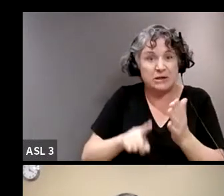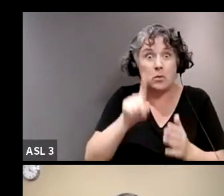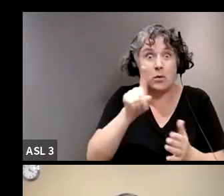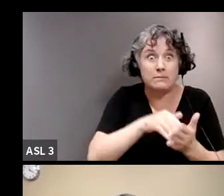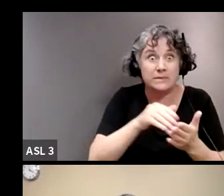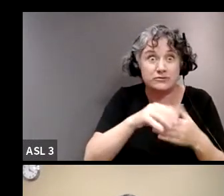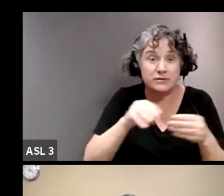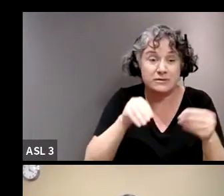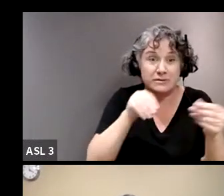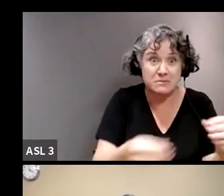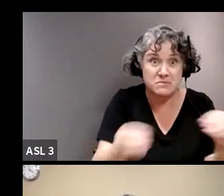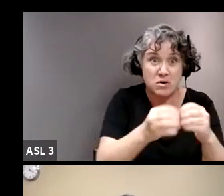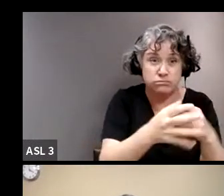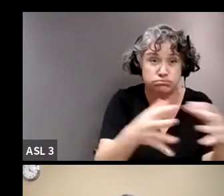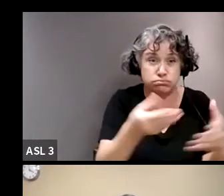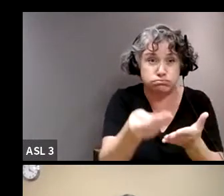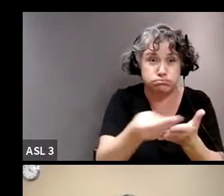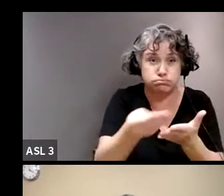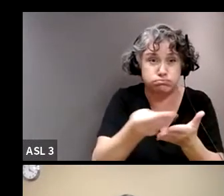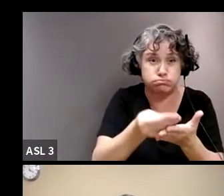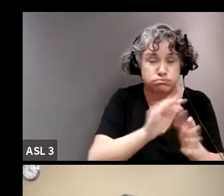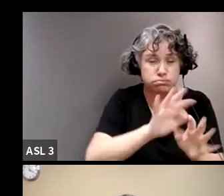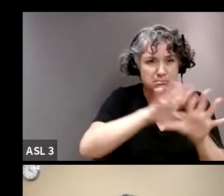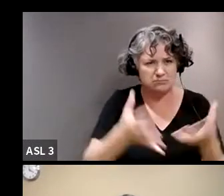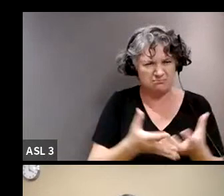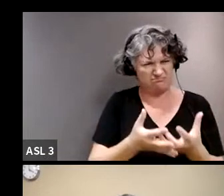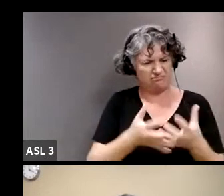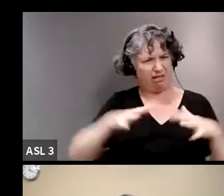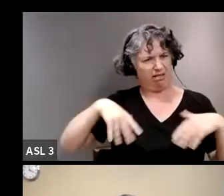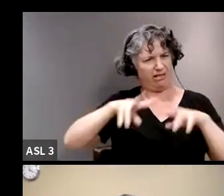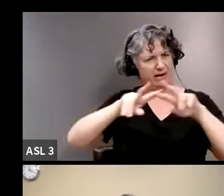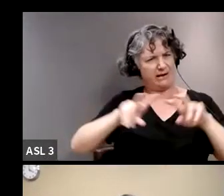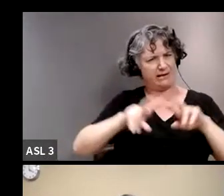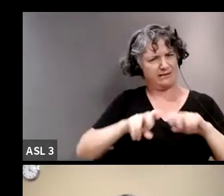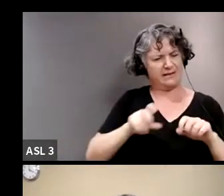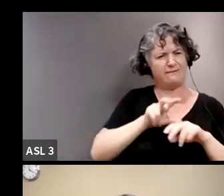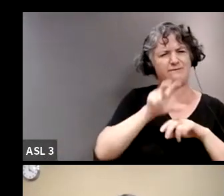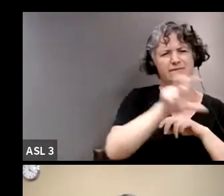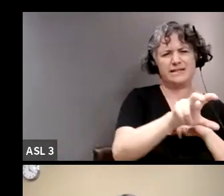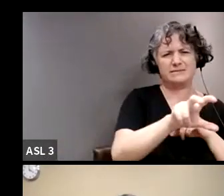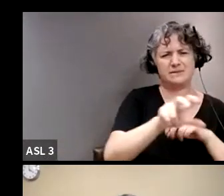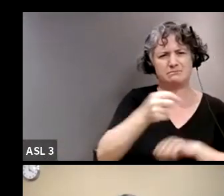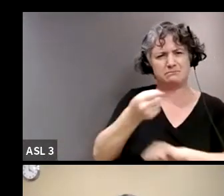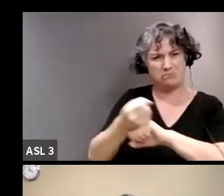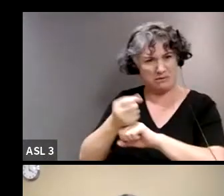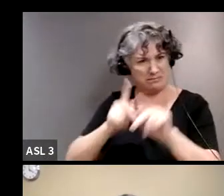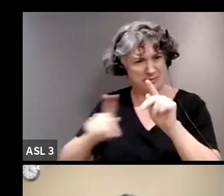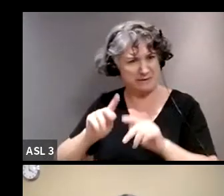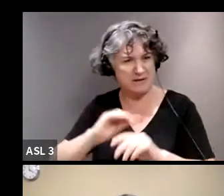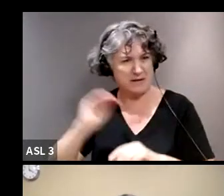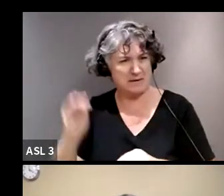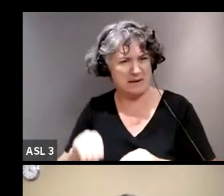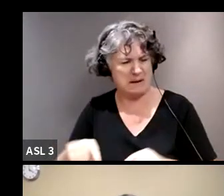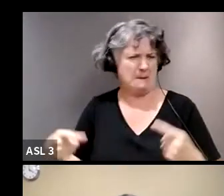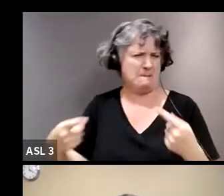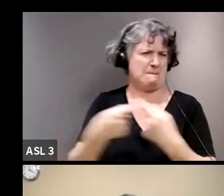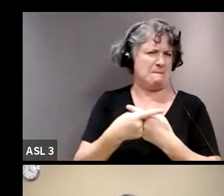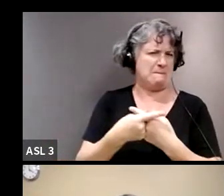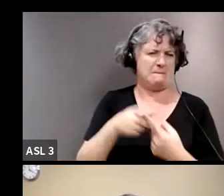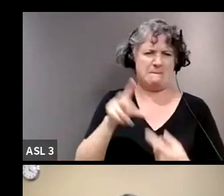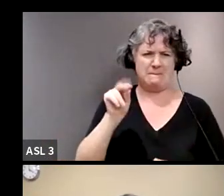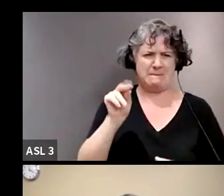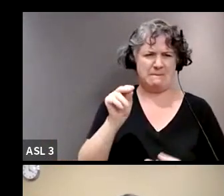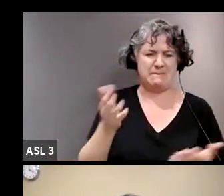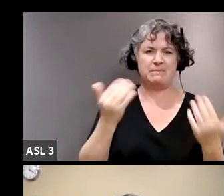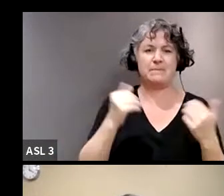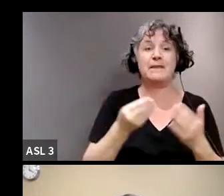without a robust analysis about what that investment is capable of achieving for the people of ottawa budget oversight is designed to dig